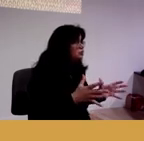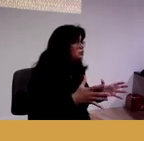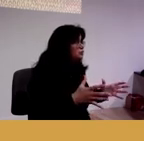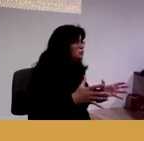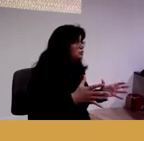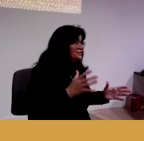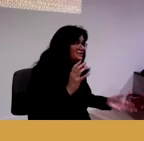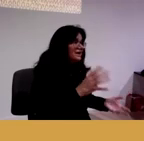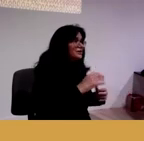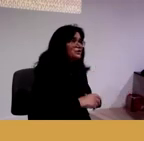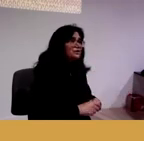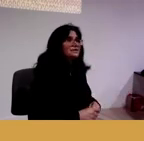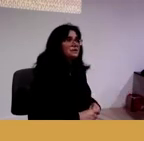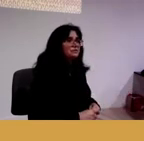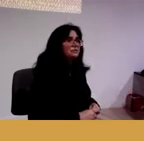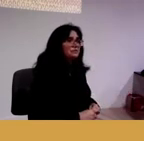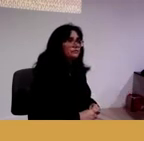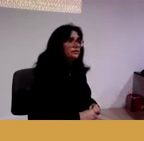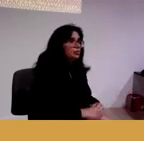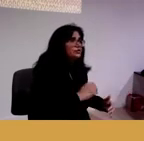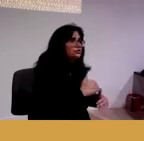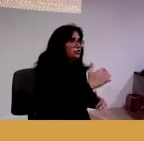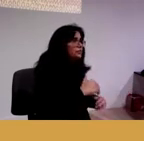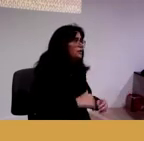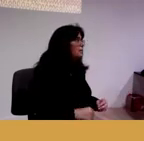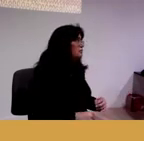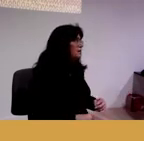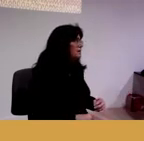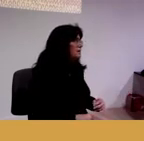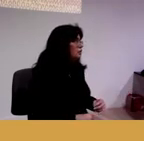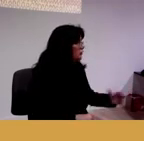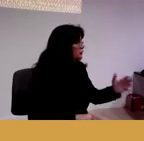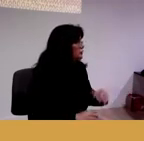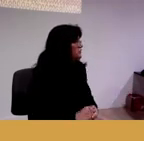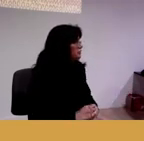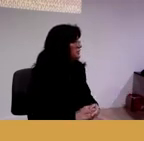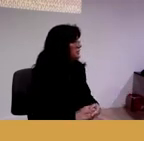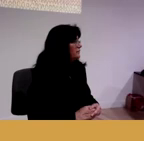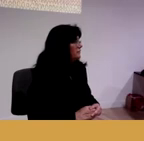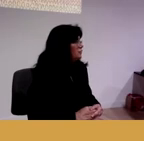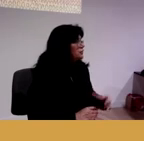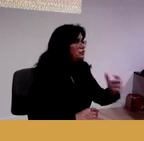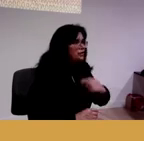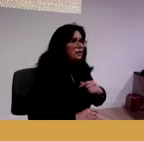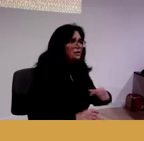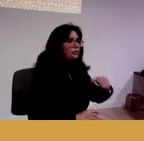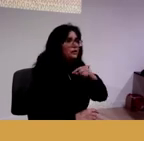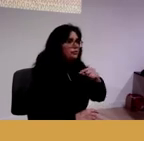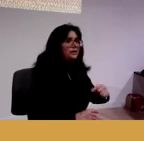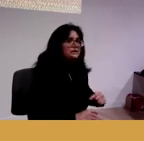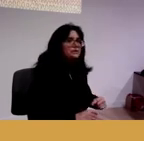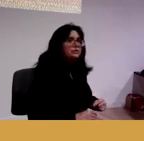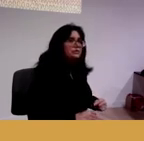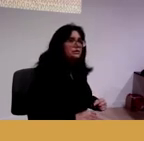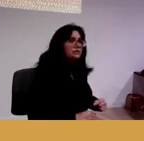is tools to take it to the next level. What's the turbo upgrade of your discipline? What's the turbo upgrade